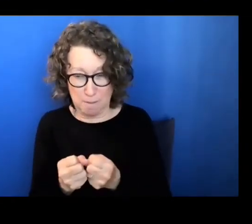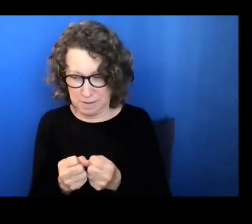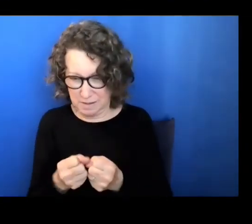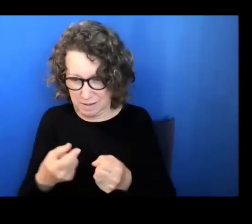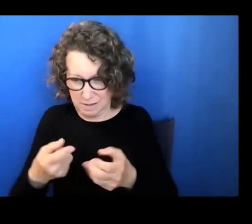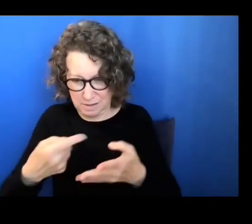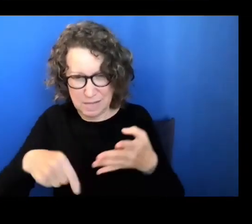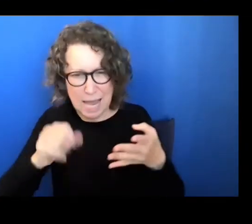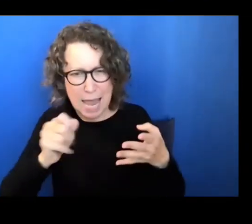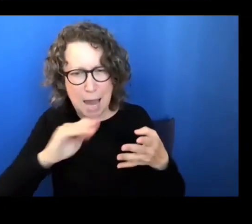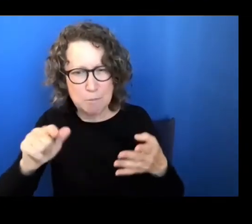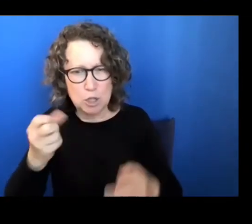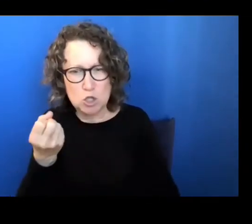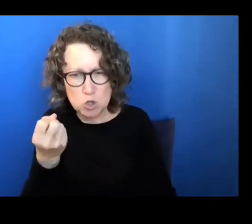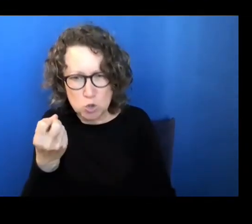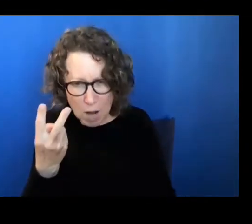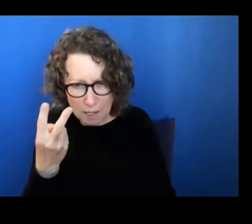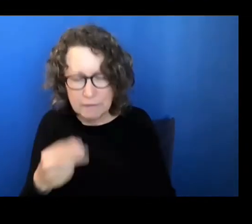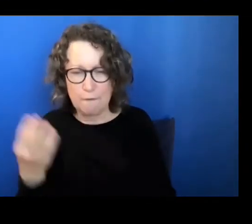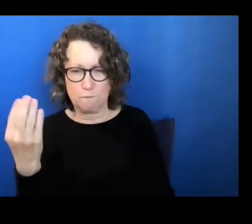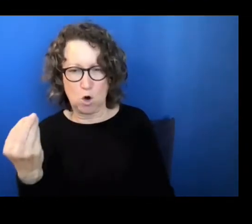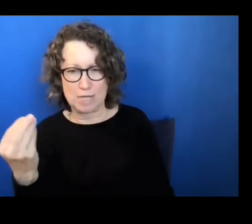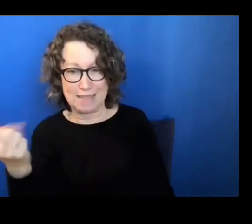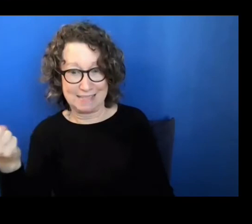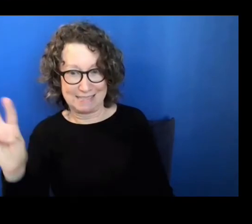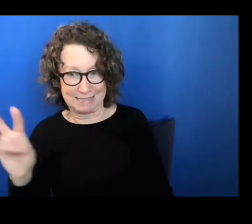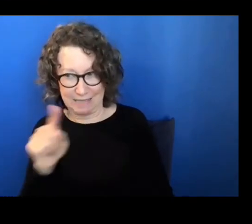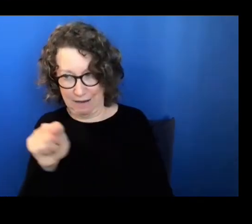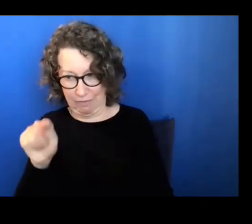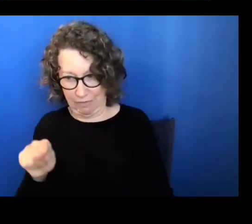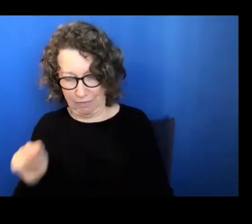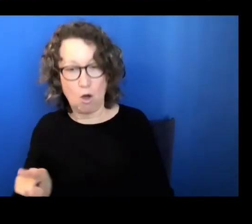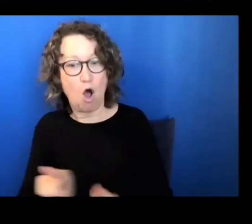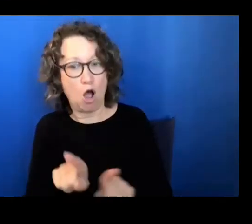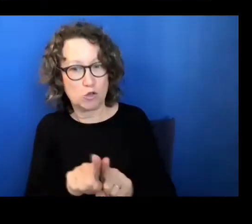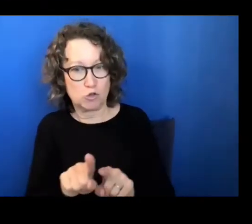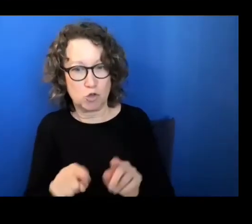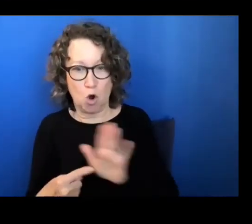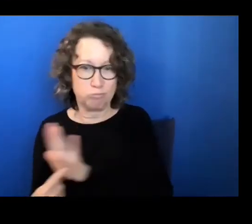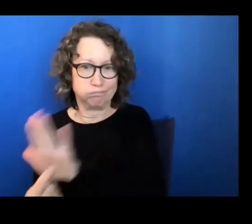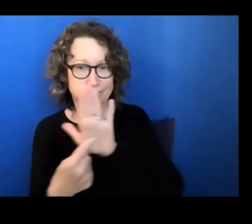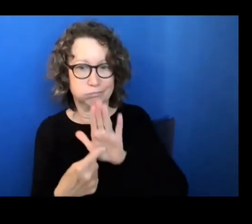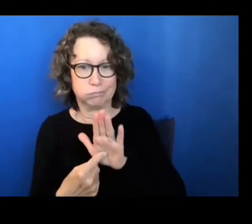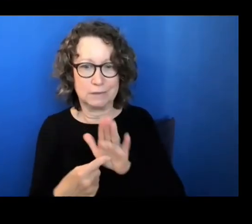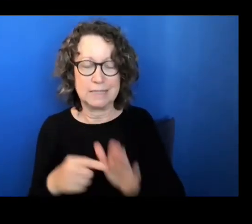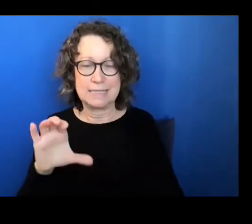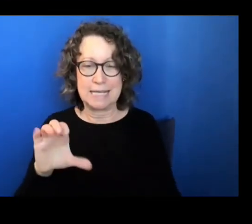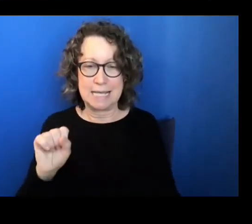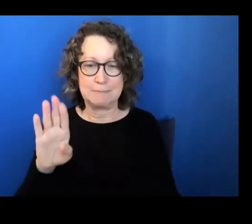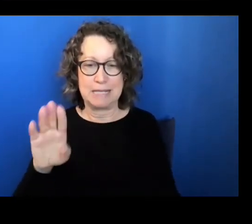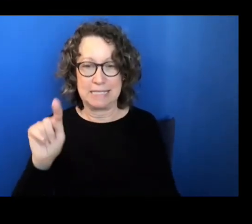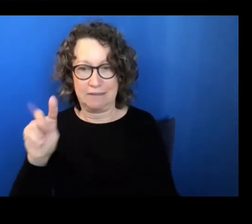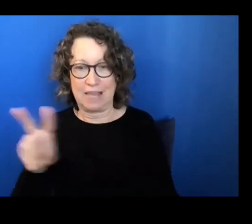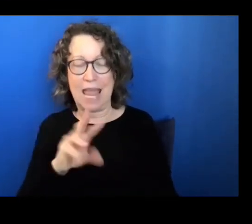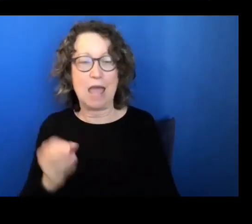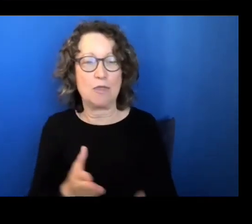April 12th, 14th, and 16th. Which are also broadcast live on CSB TV and through